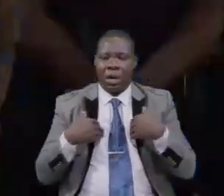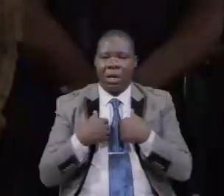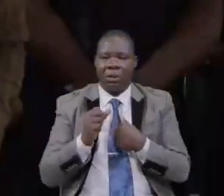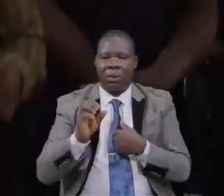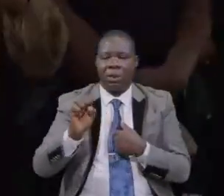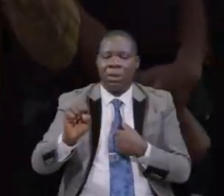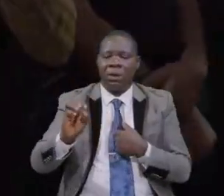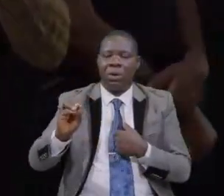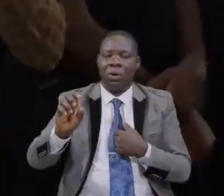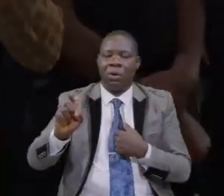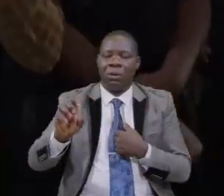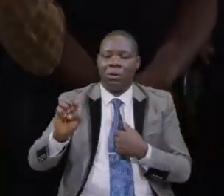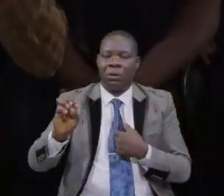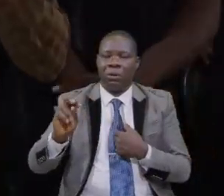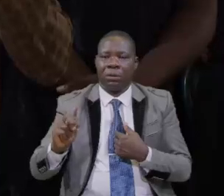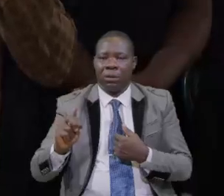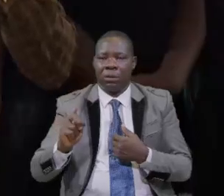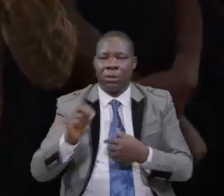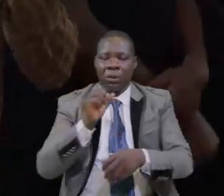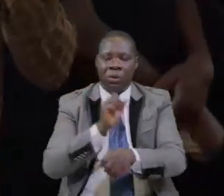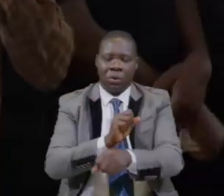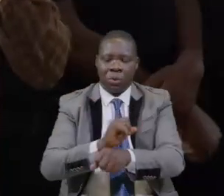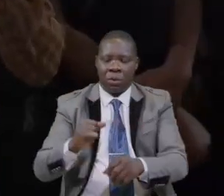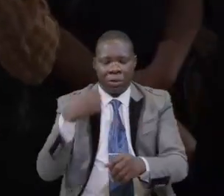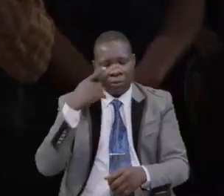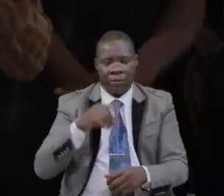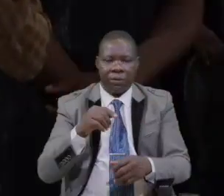toiling on the physical field,